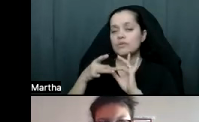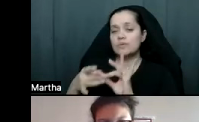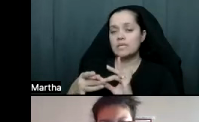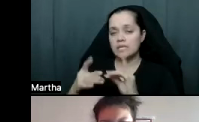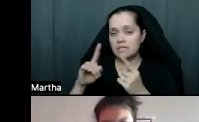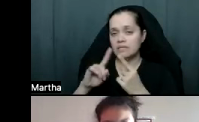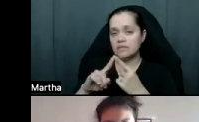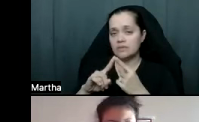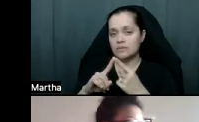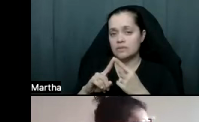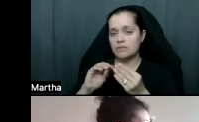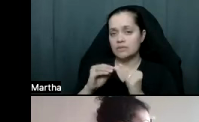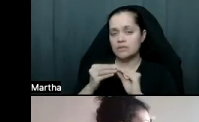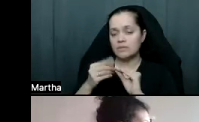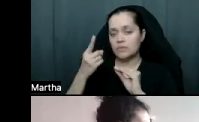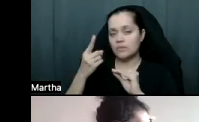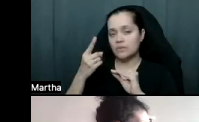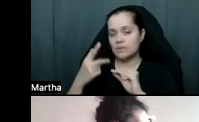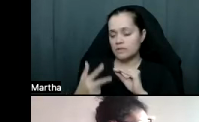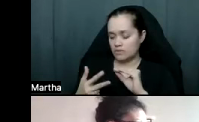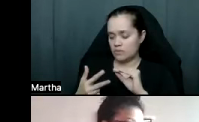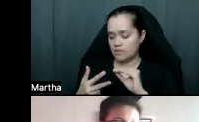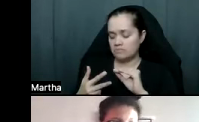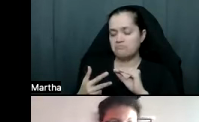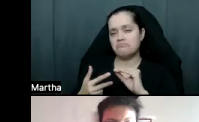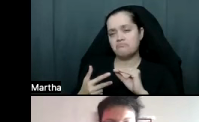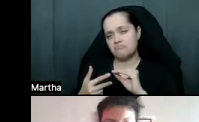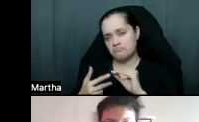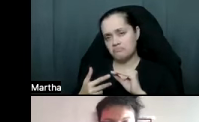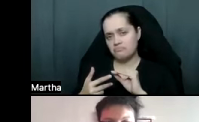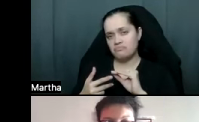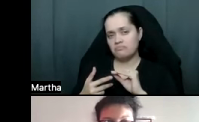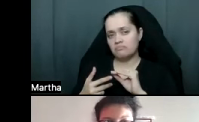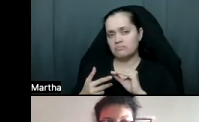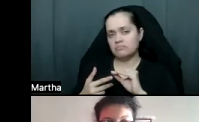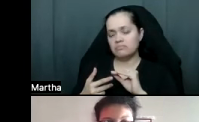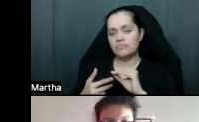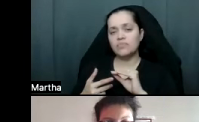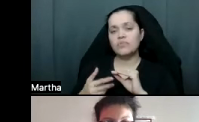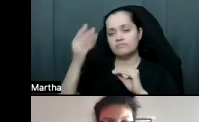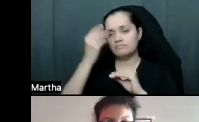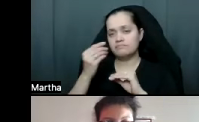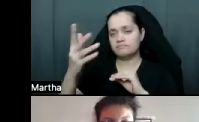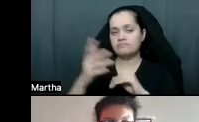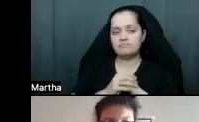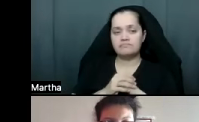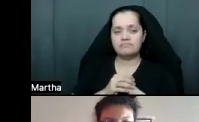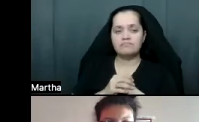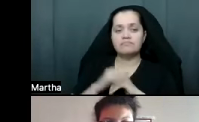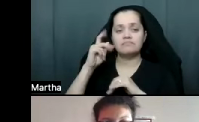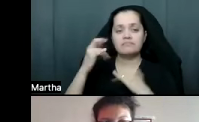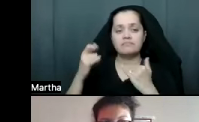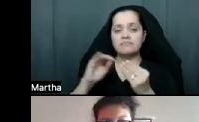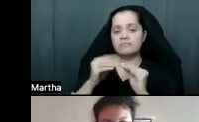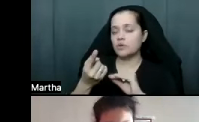to numbers 1 and 3. We'll at least throw that out there. All right, so number